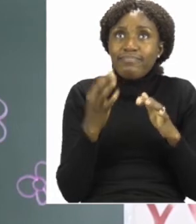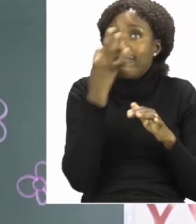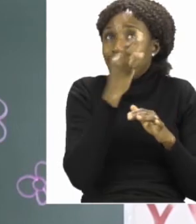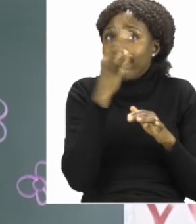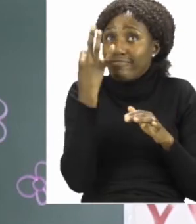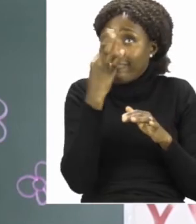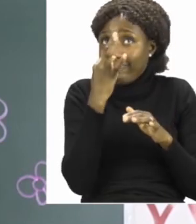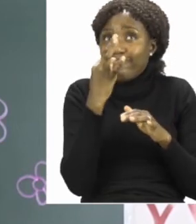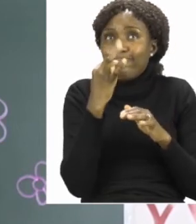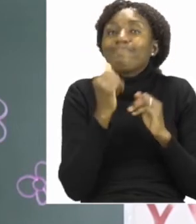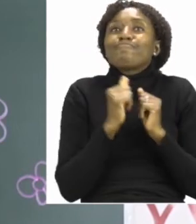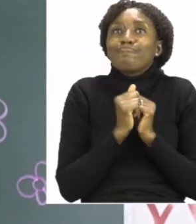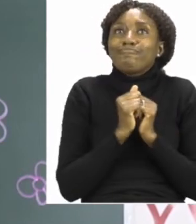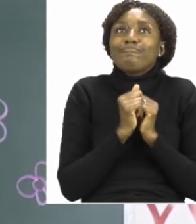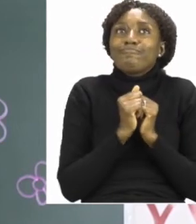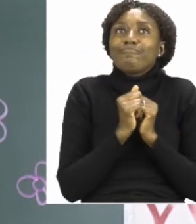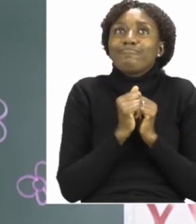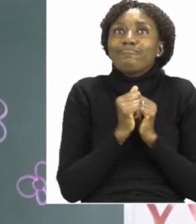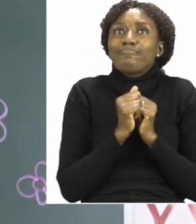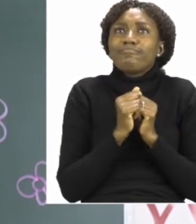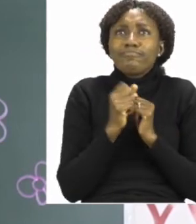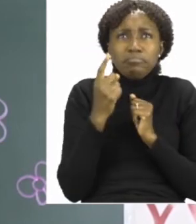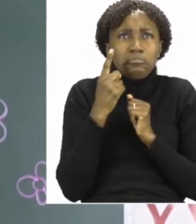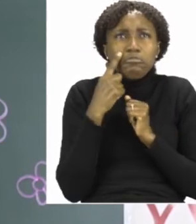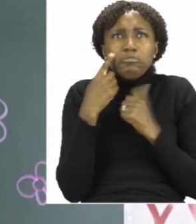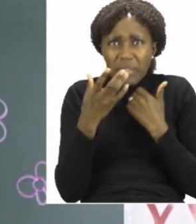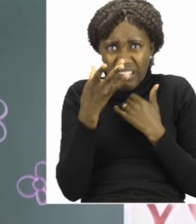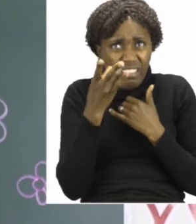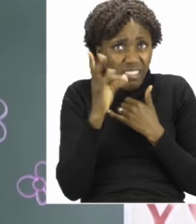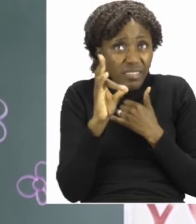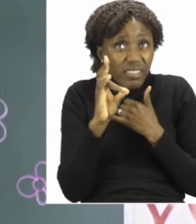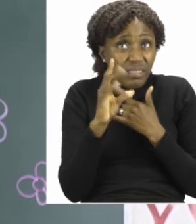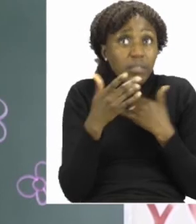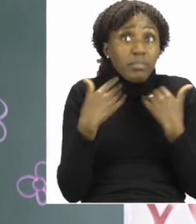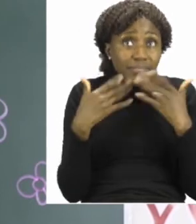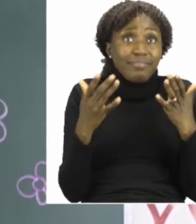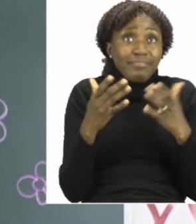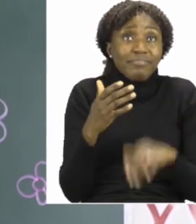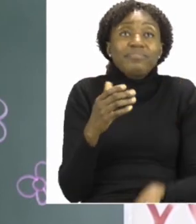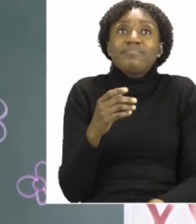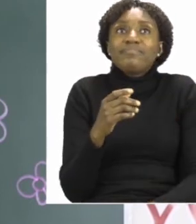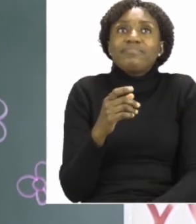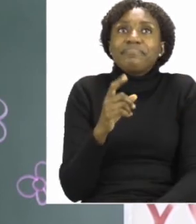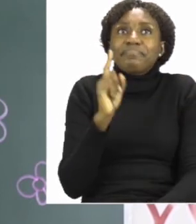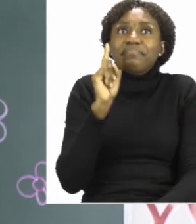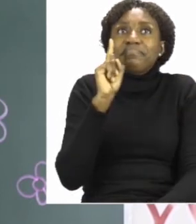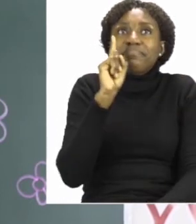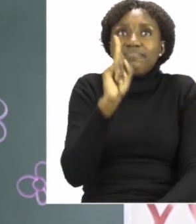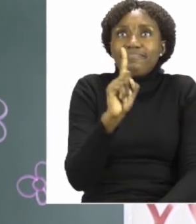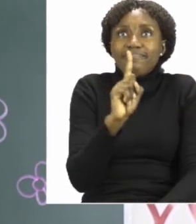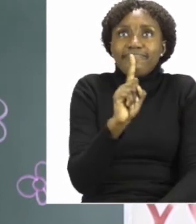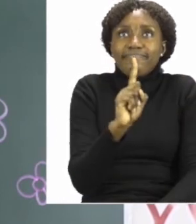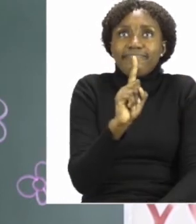our flowers. Let's see if there are 7 flowers. Are you ready? Let's go.